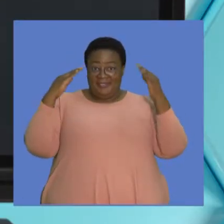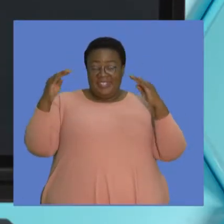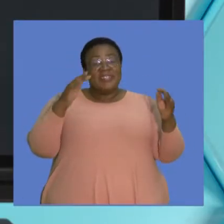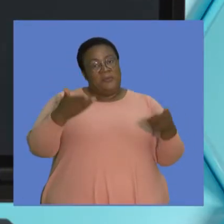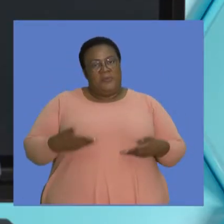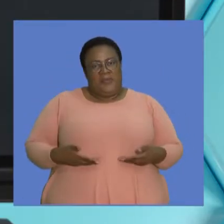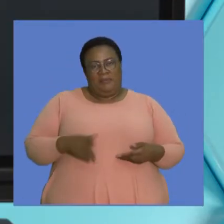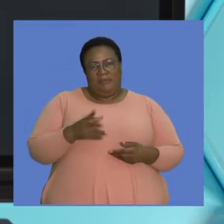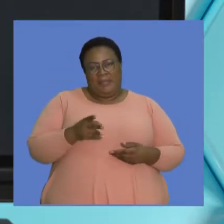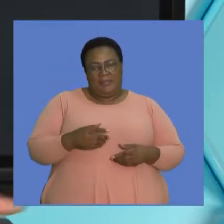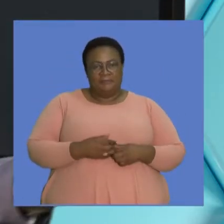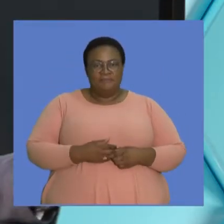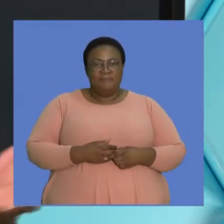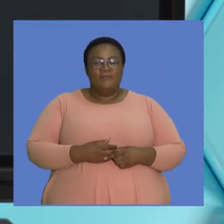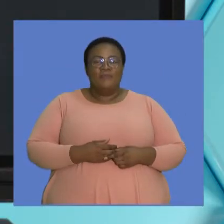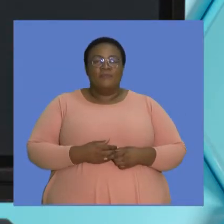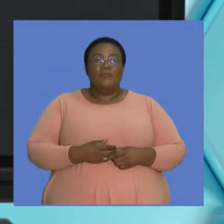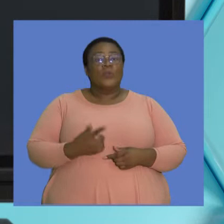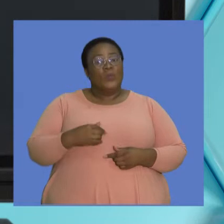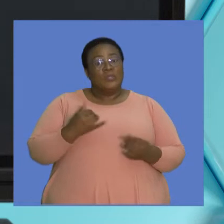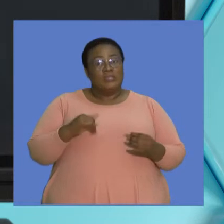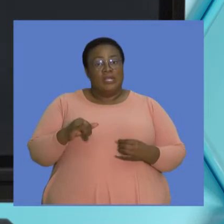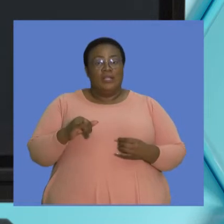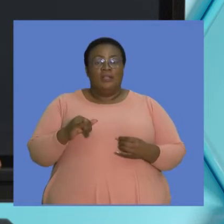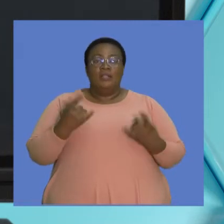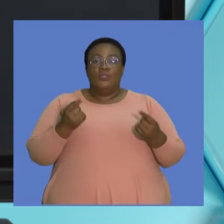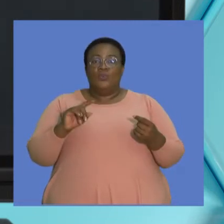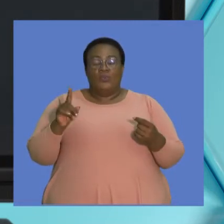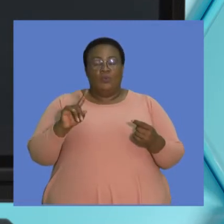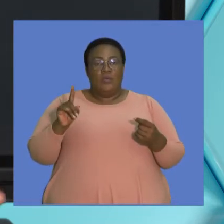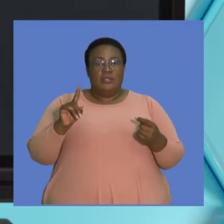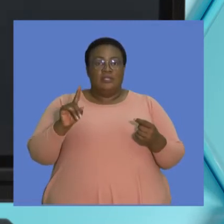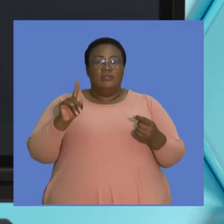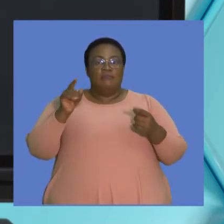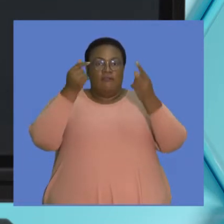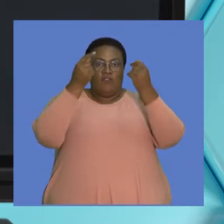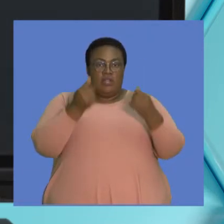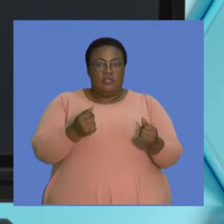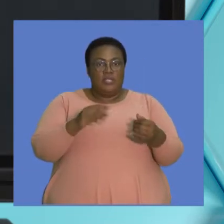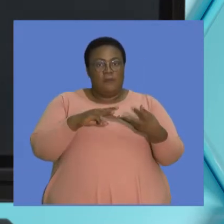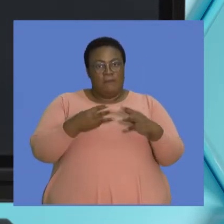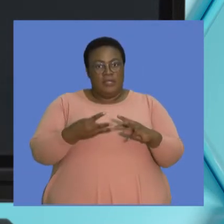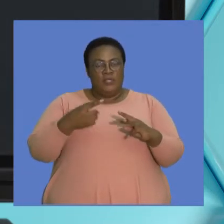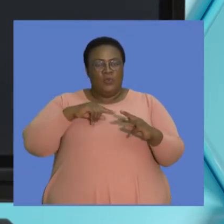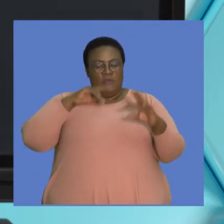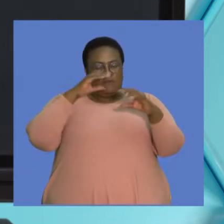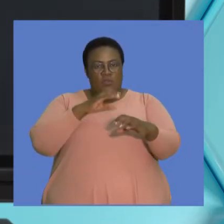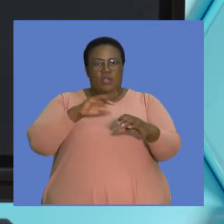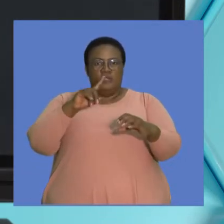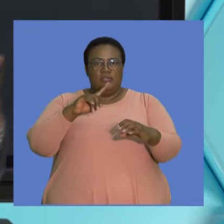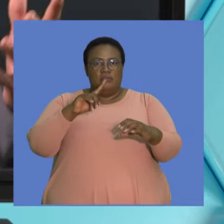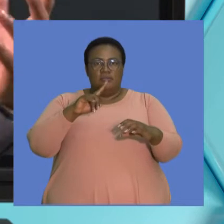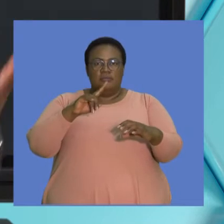Hi guys, welcome back. So we are still busy with some financial maths, and we have been looking at